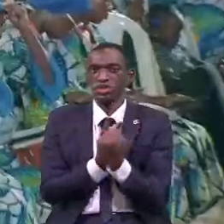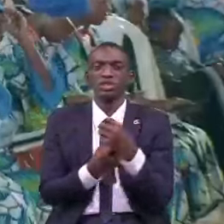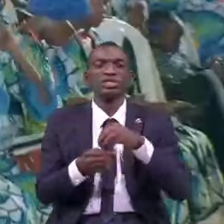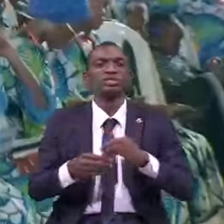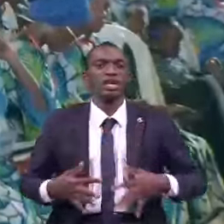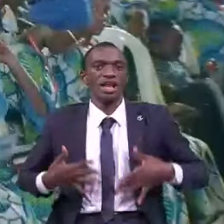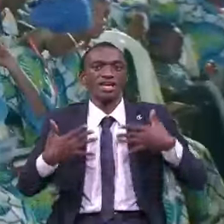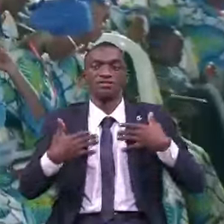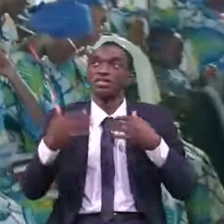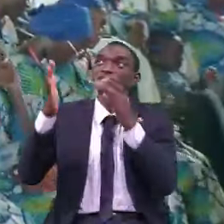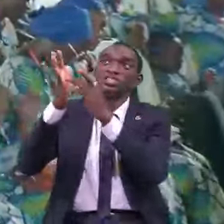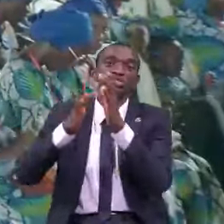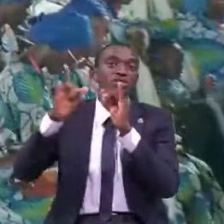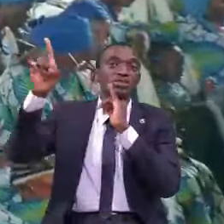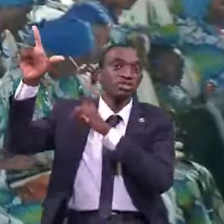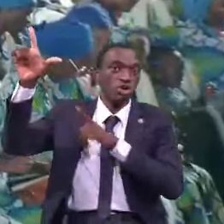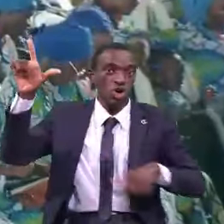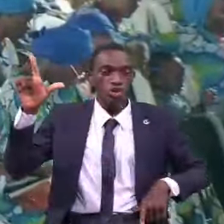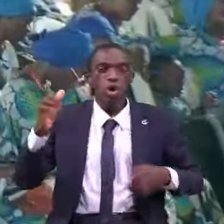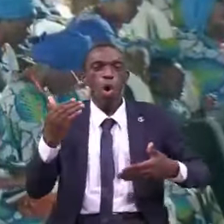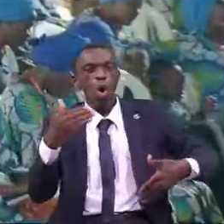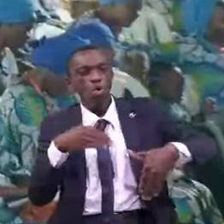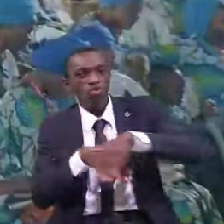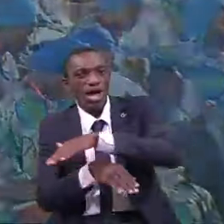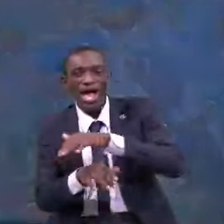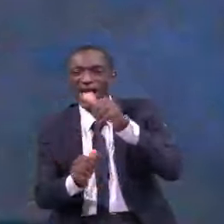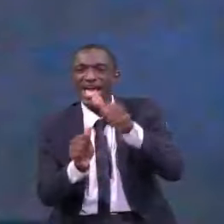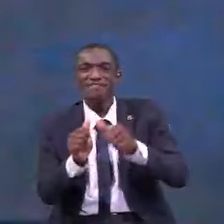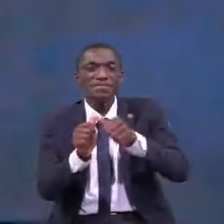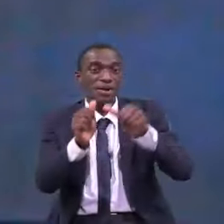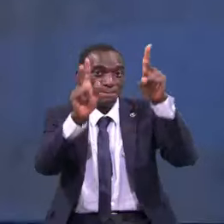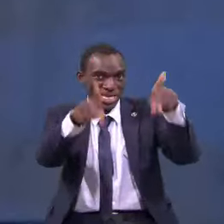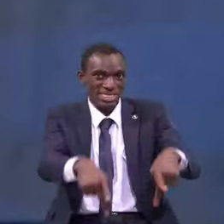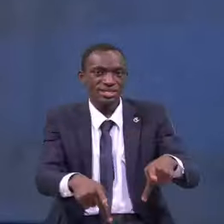Lord over every person alive.